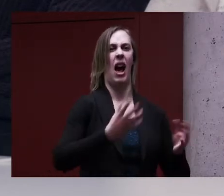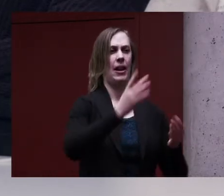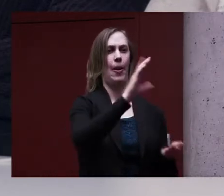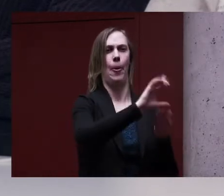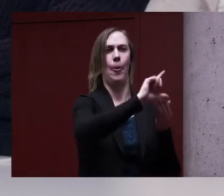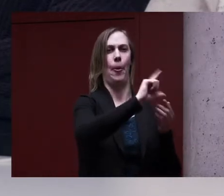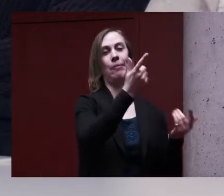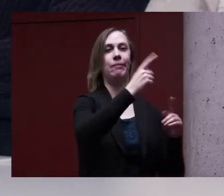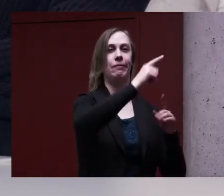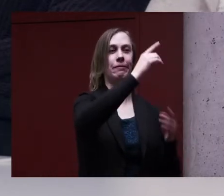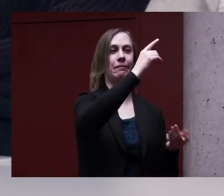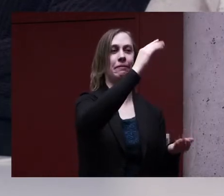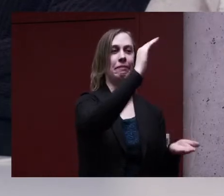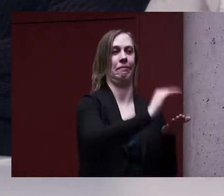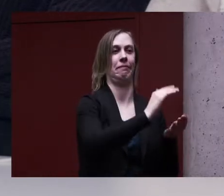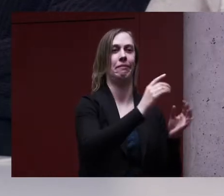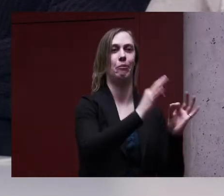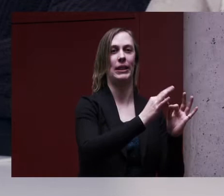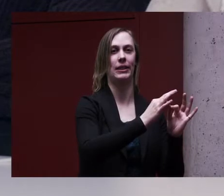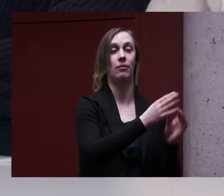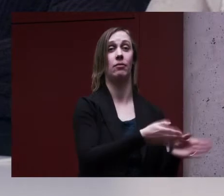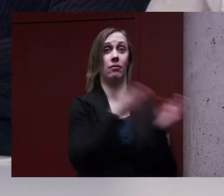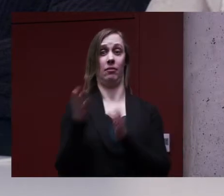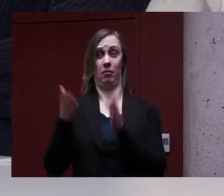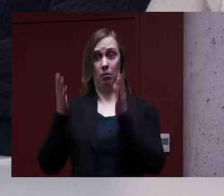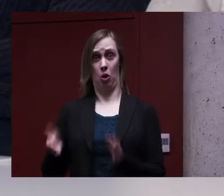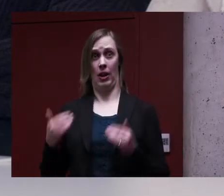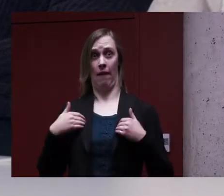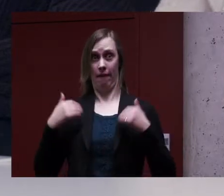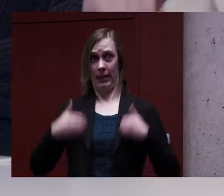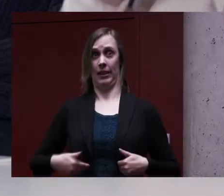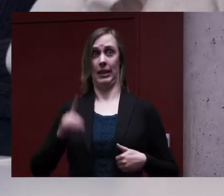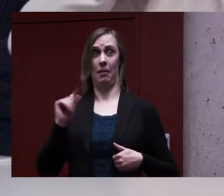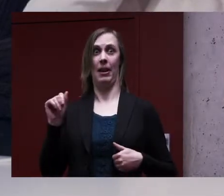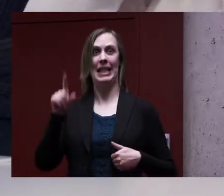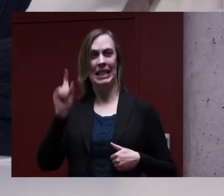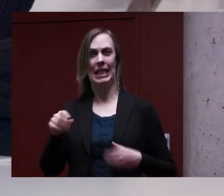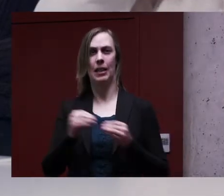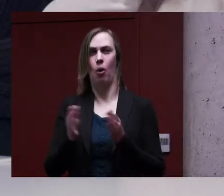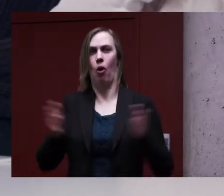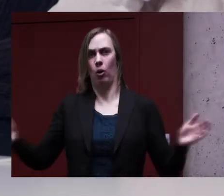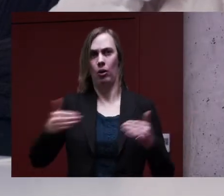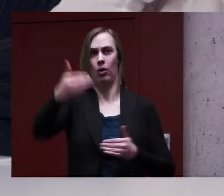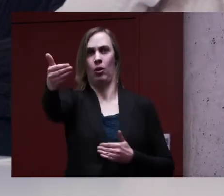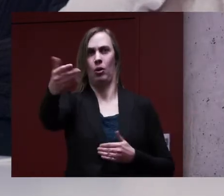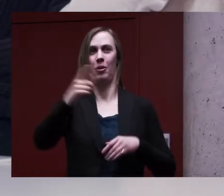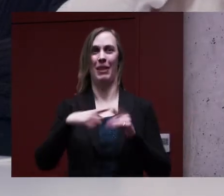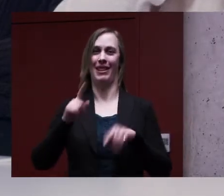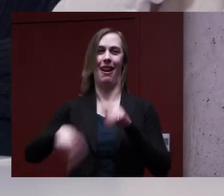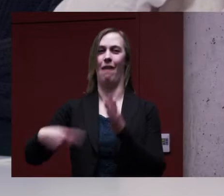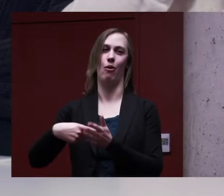for accessibility is outside the control of the person with a severe physical disability. Finally, access